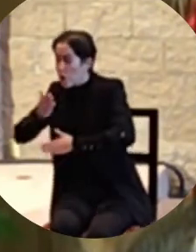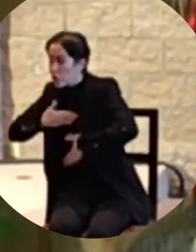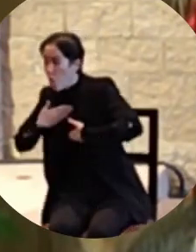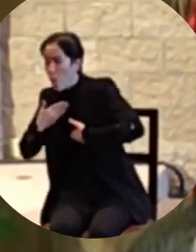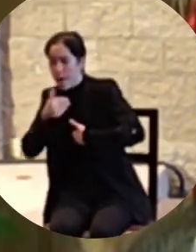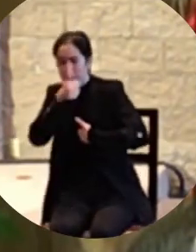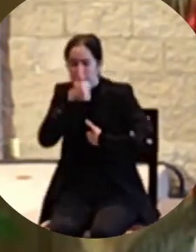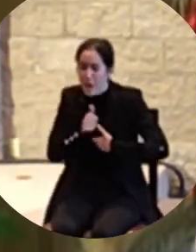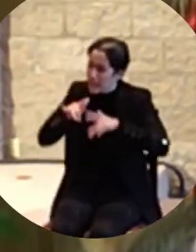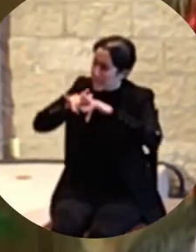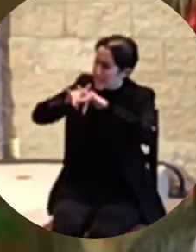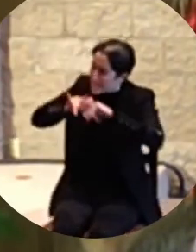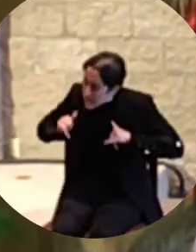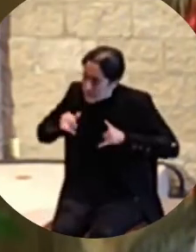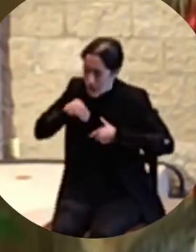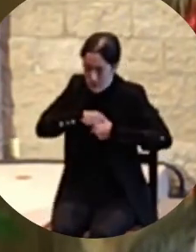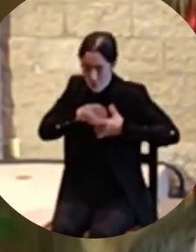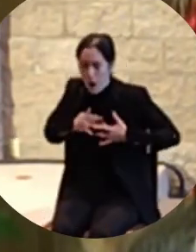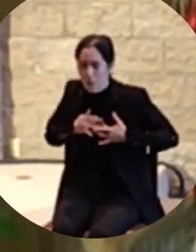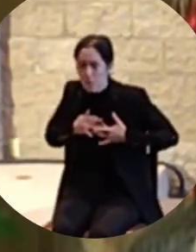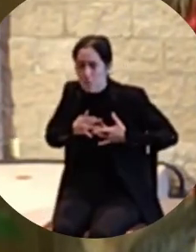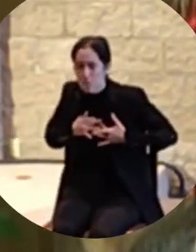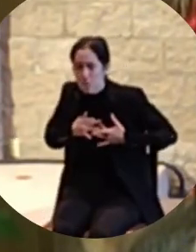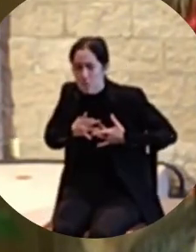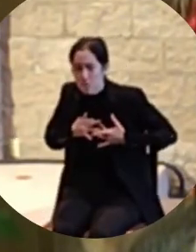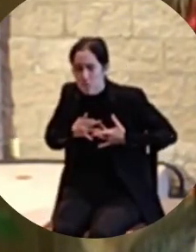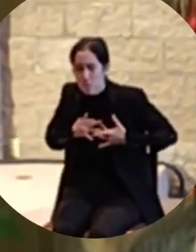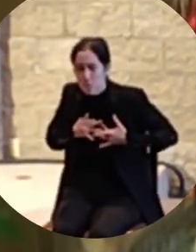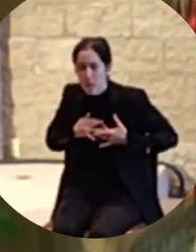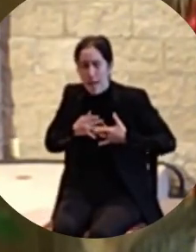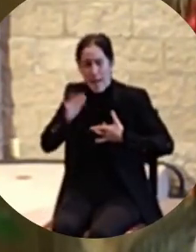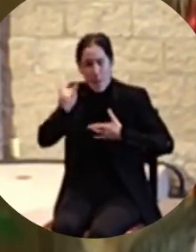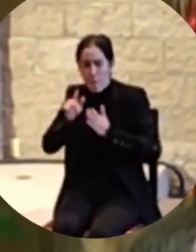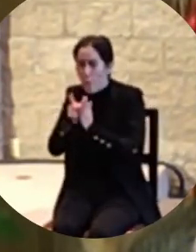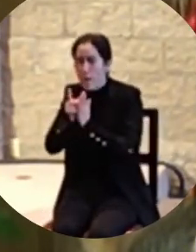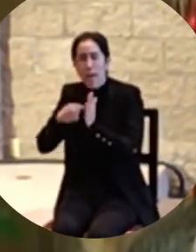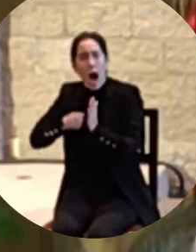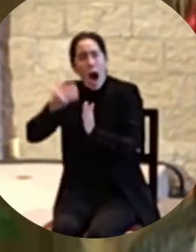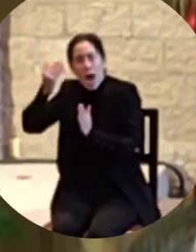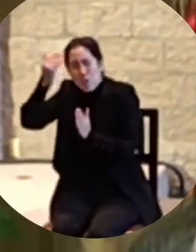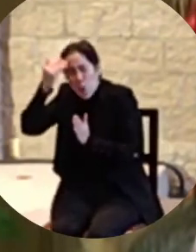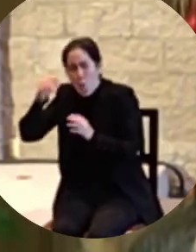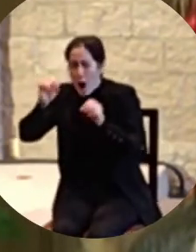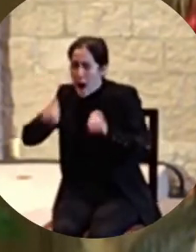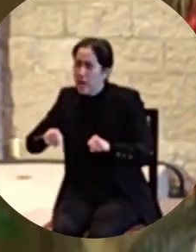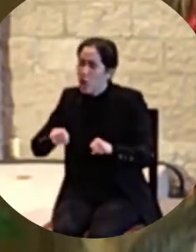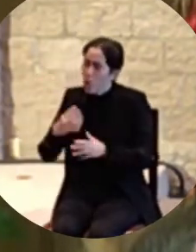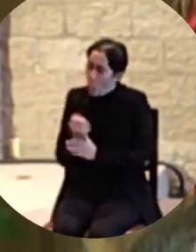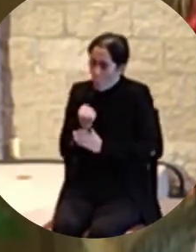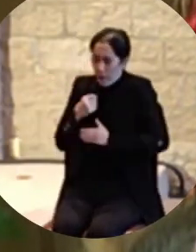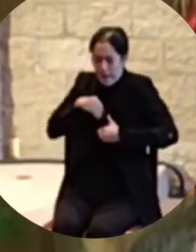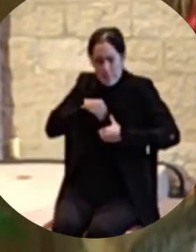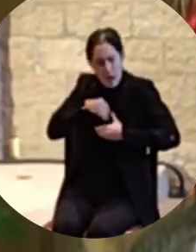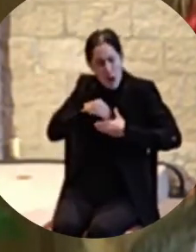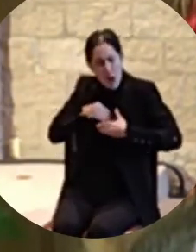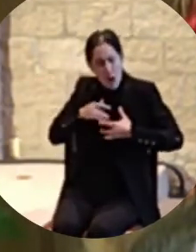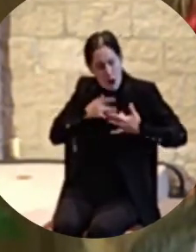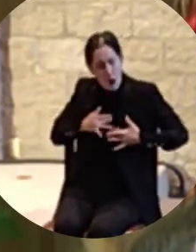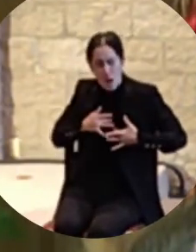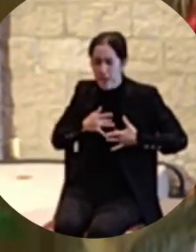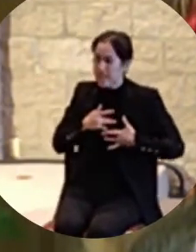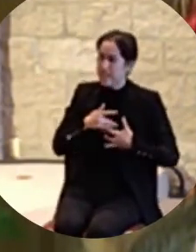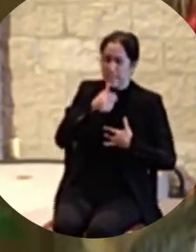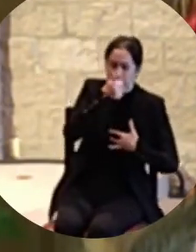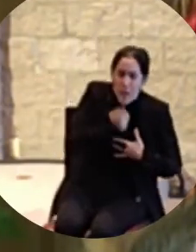time. It was in that point where I knew that I could hold suffering and forgiveness and joy, that